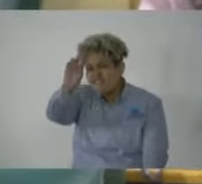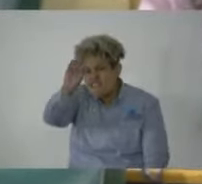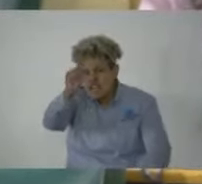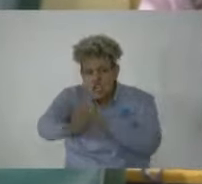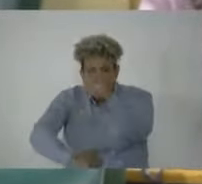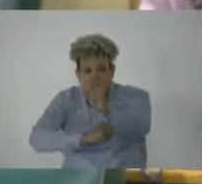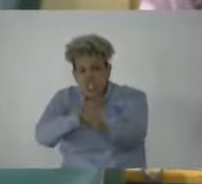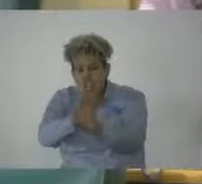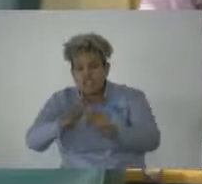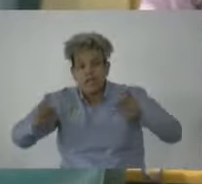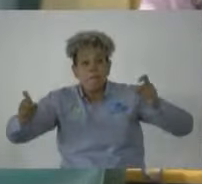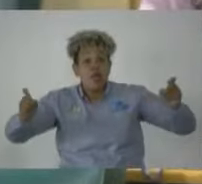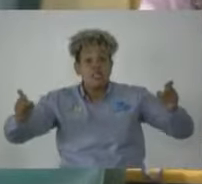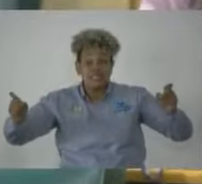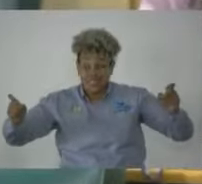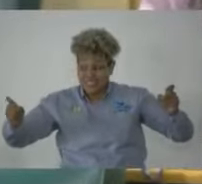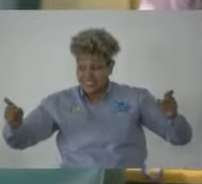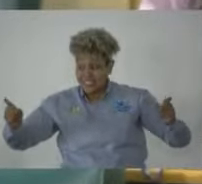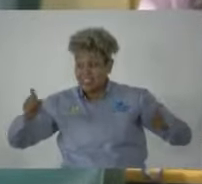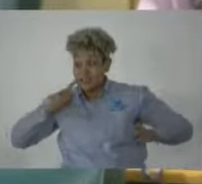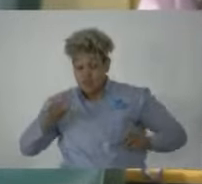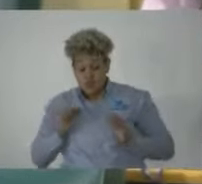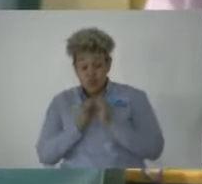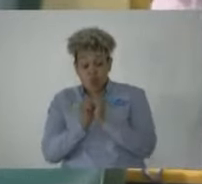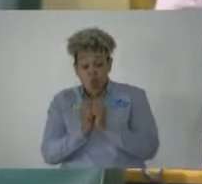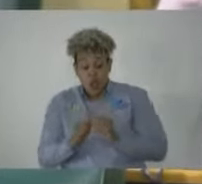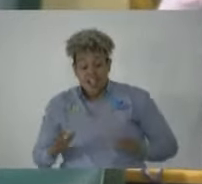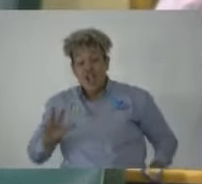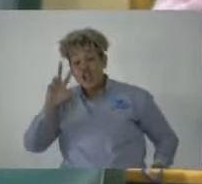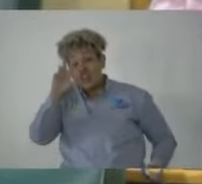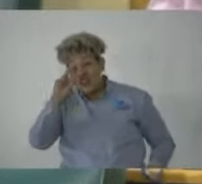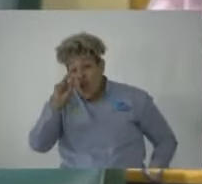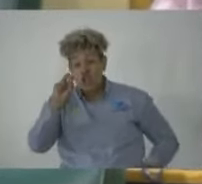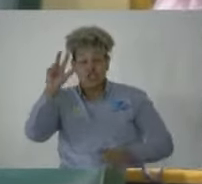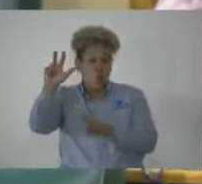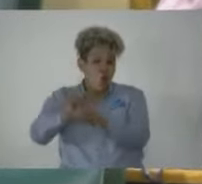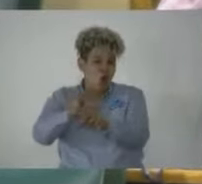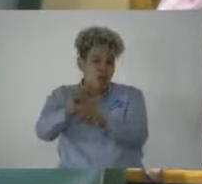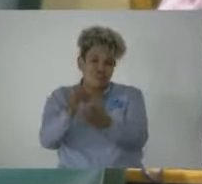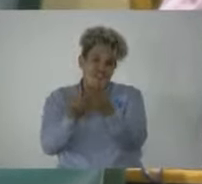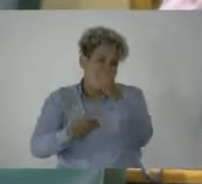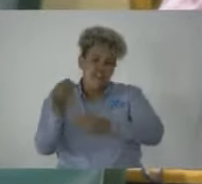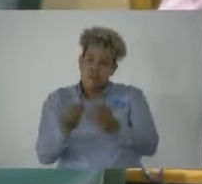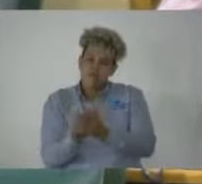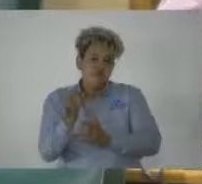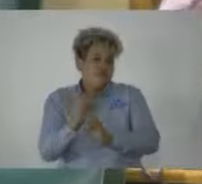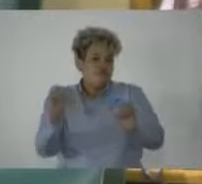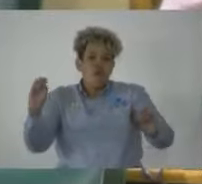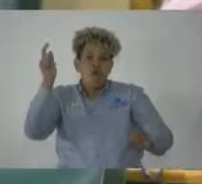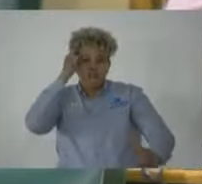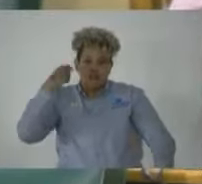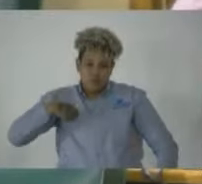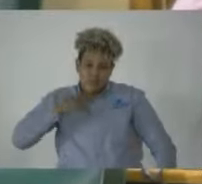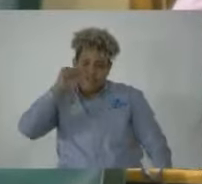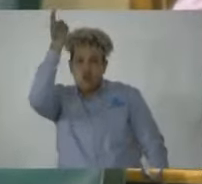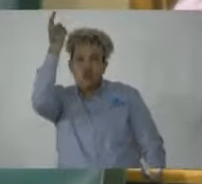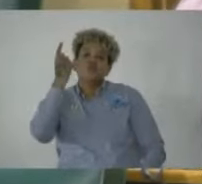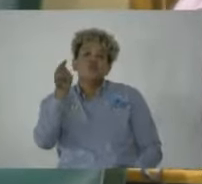that has presided over collectively 30 quarters of economic growth, Madam Speaker.